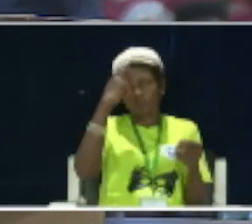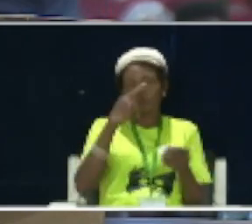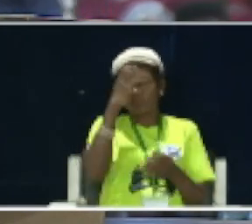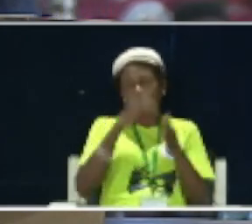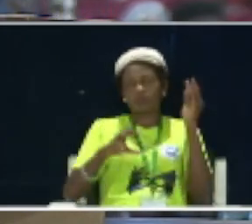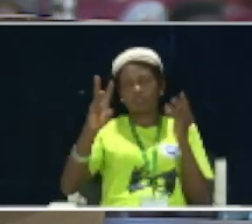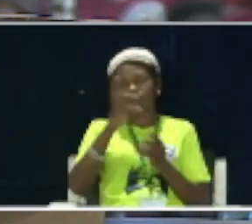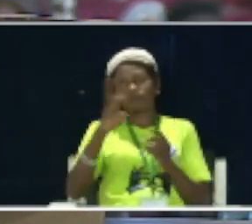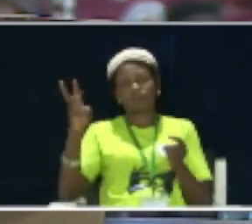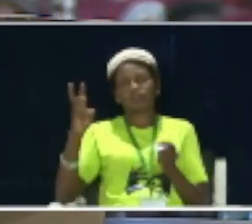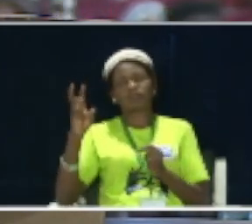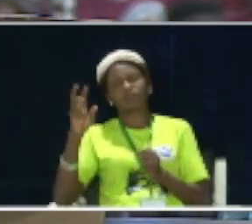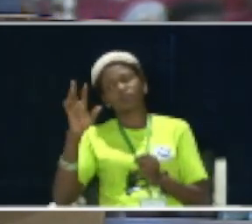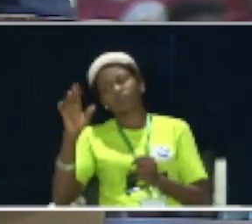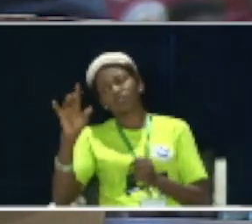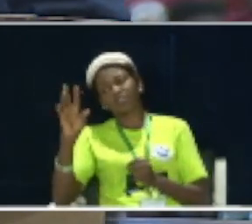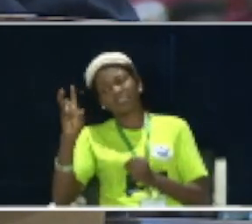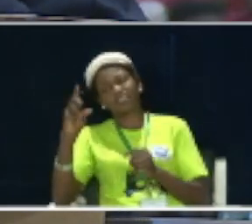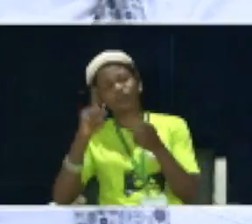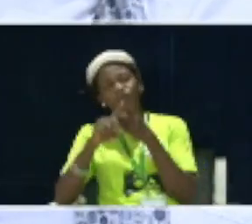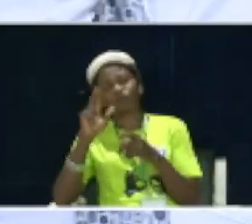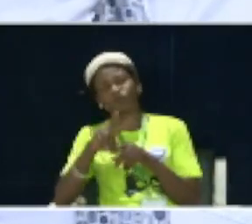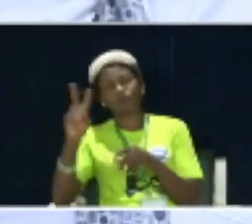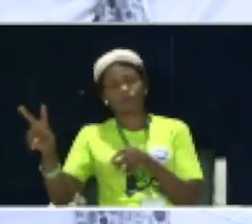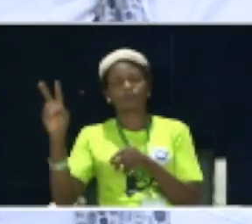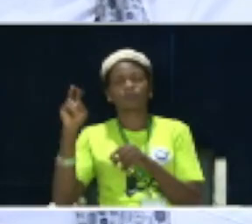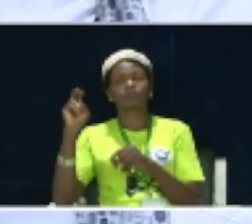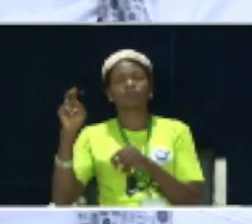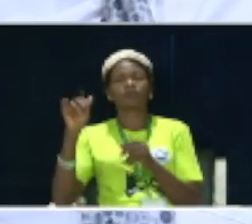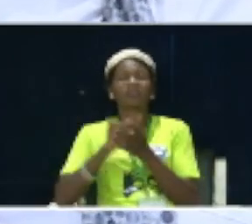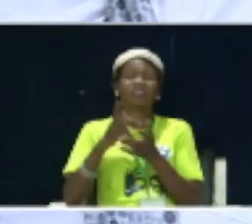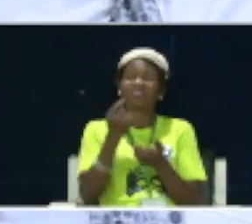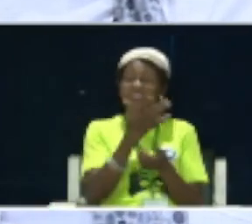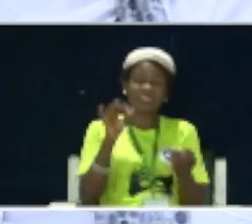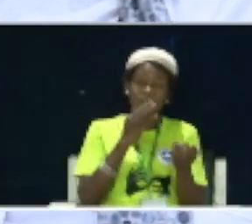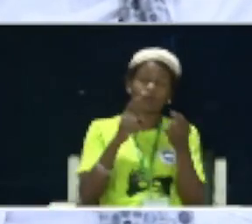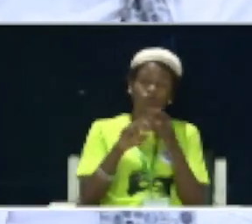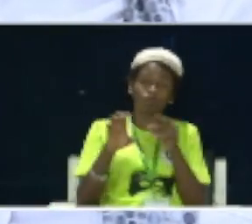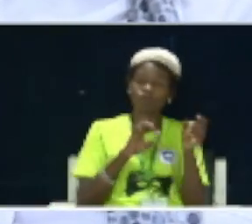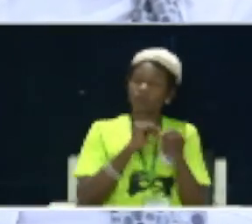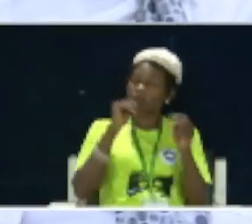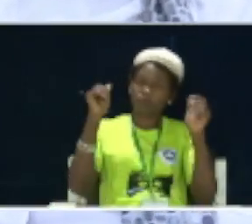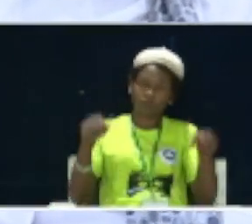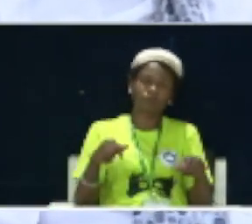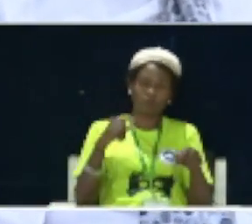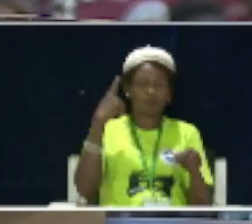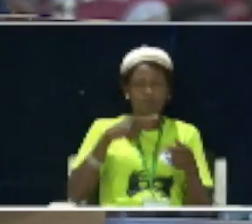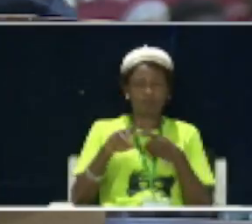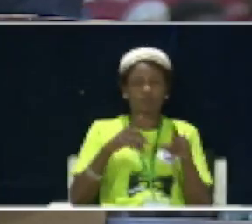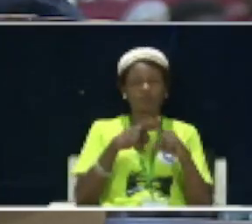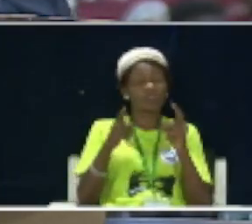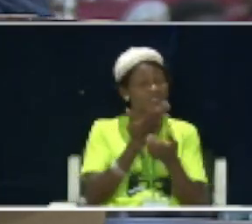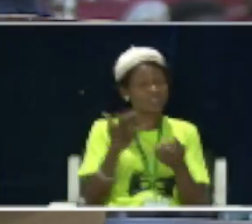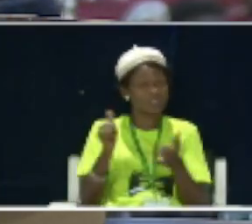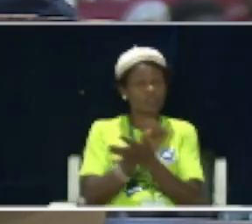from verse 15 to 22. Romans 7, 15 to 22. He said, the things I want to do, I'm not able to do. He said, the things I don't want